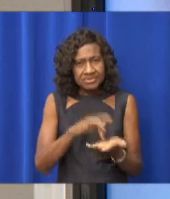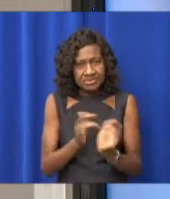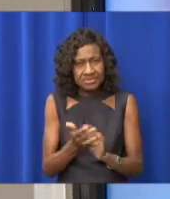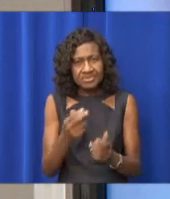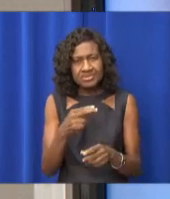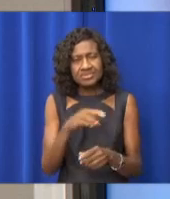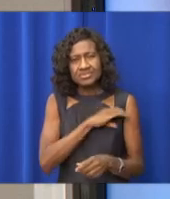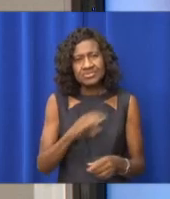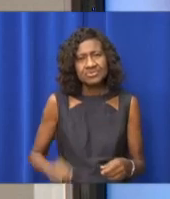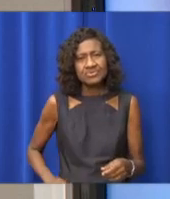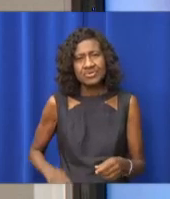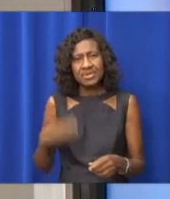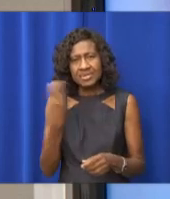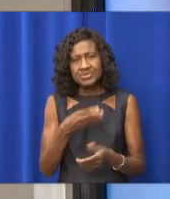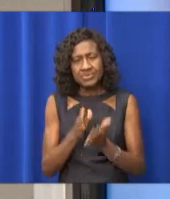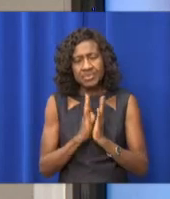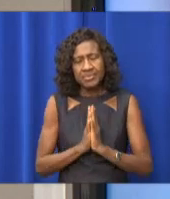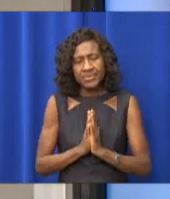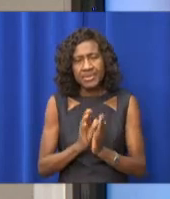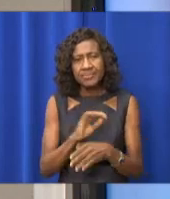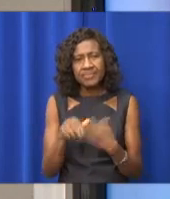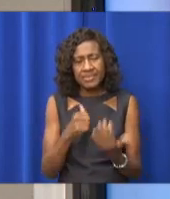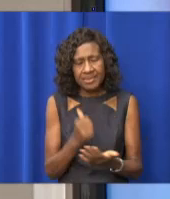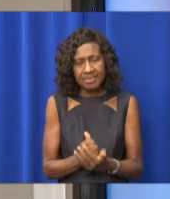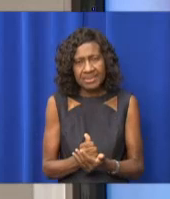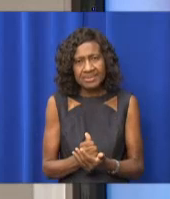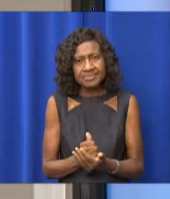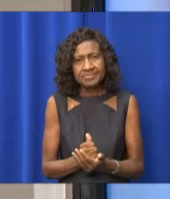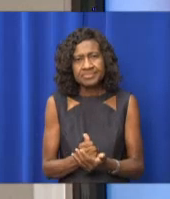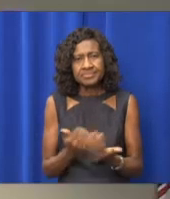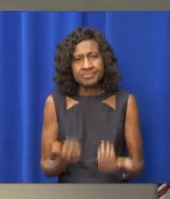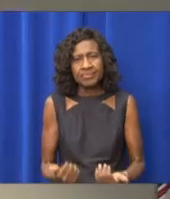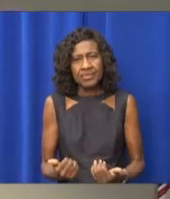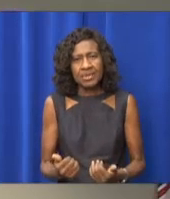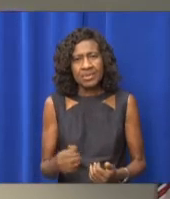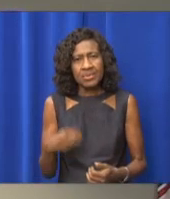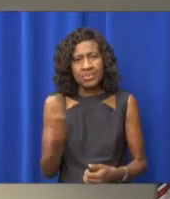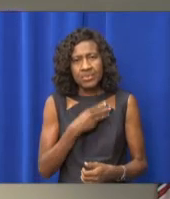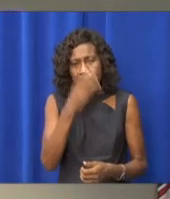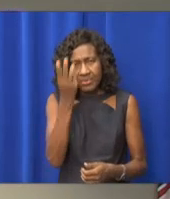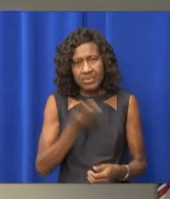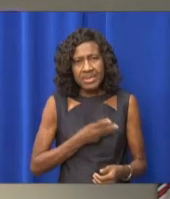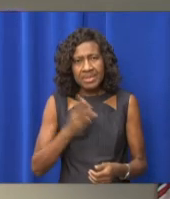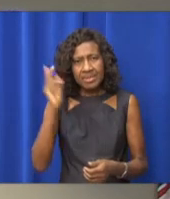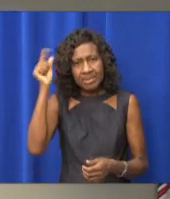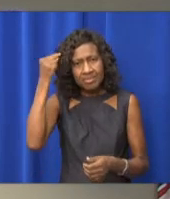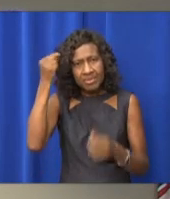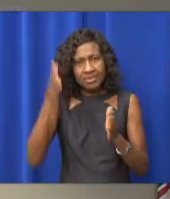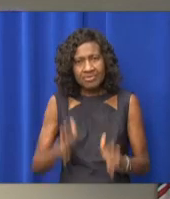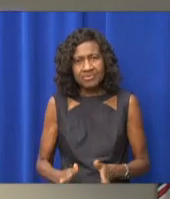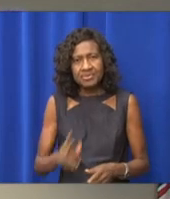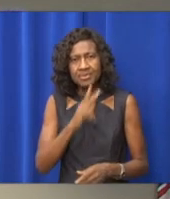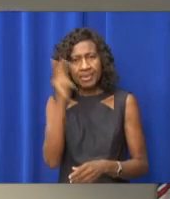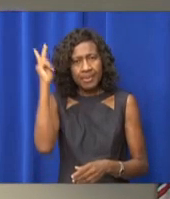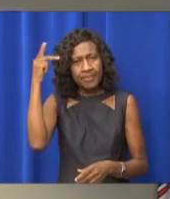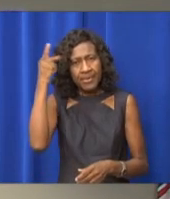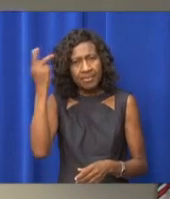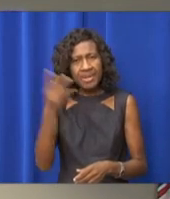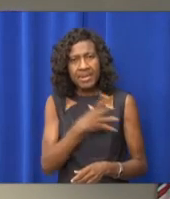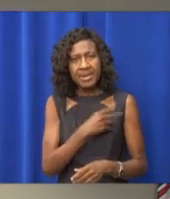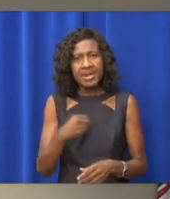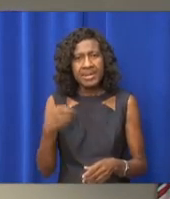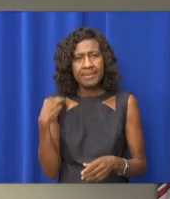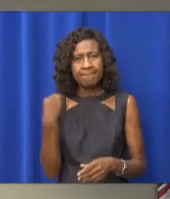And thank you, Reverend Forrester. We now welcome our panelists, His Excellency the Governor, the Honourable Premier and the Honourable Minister of